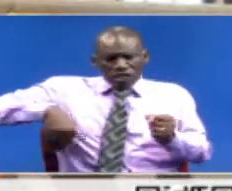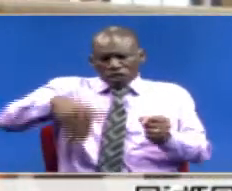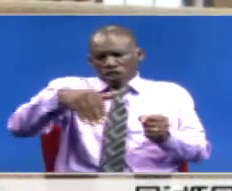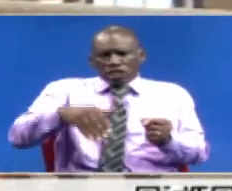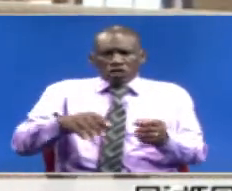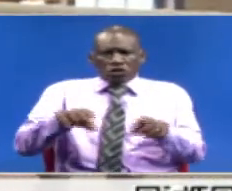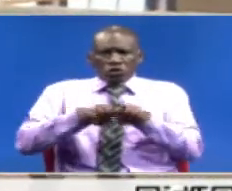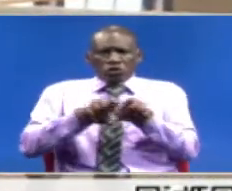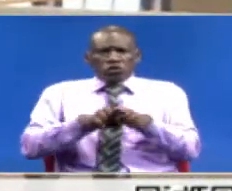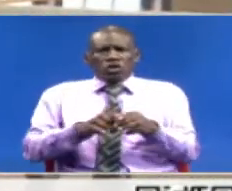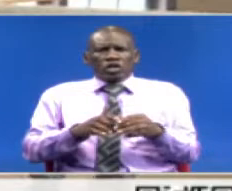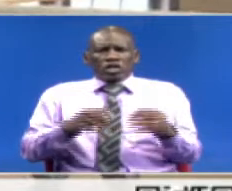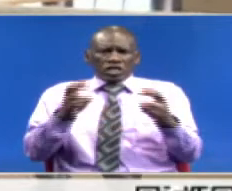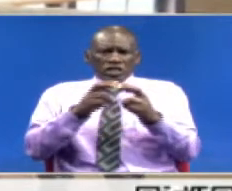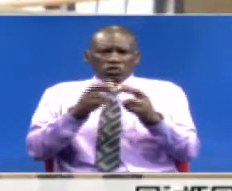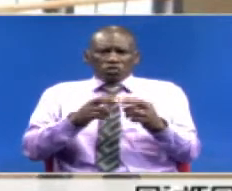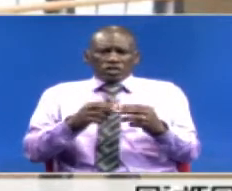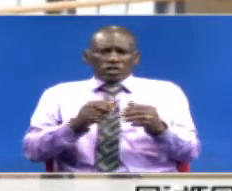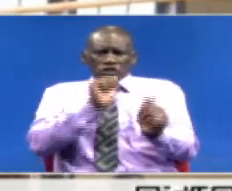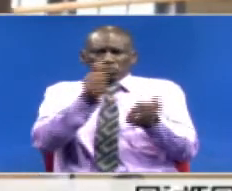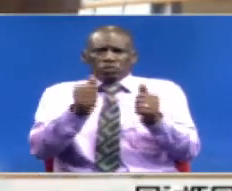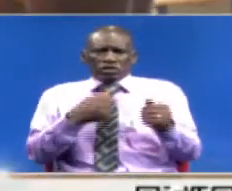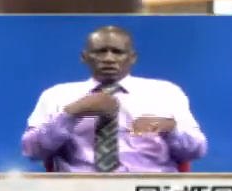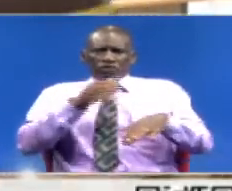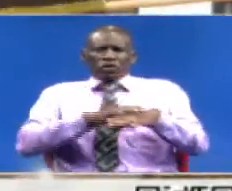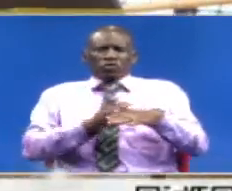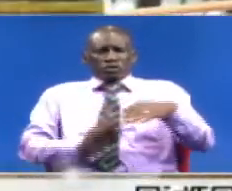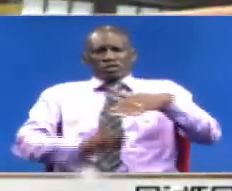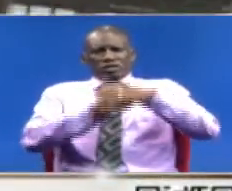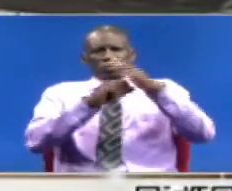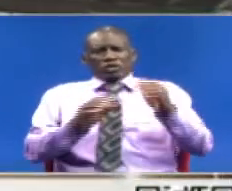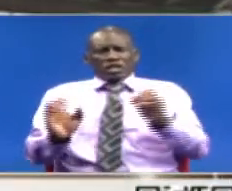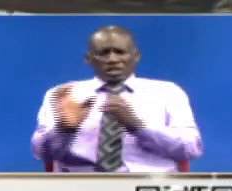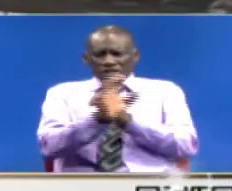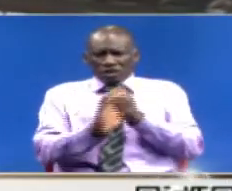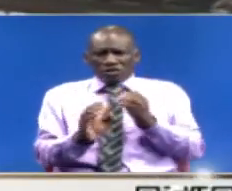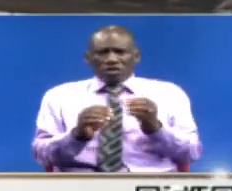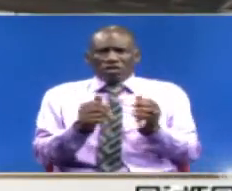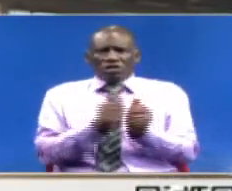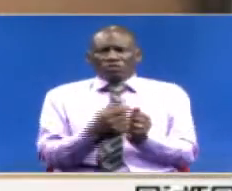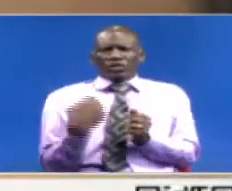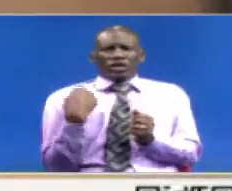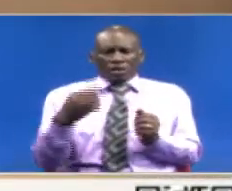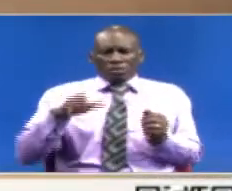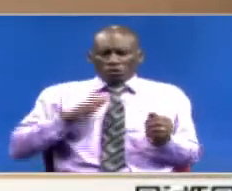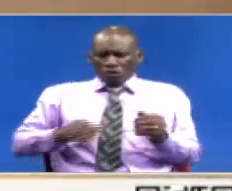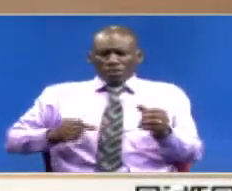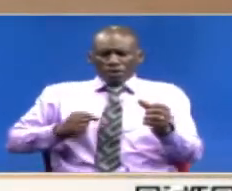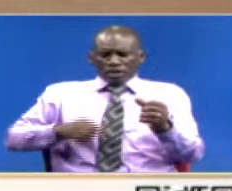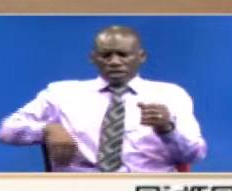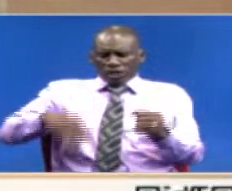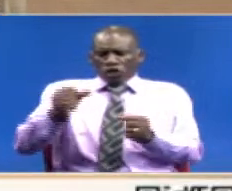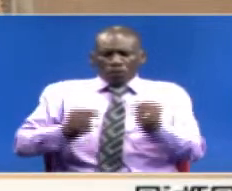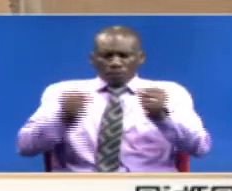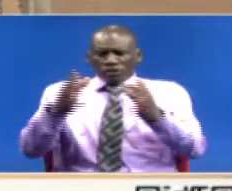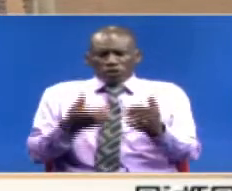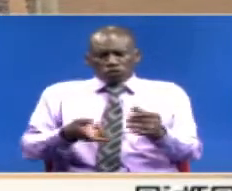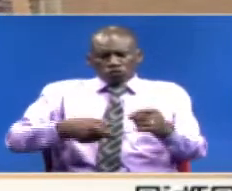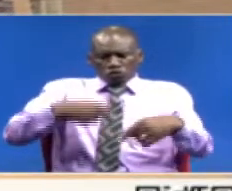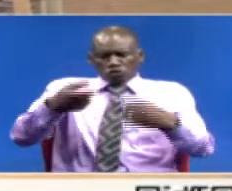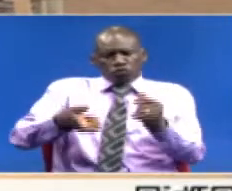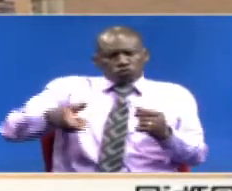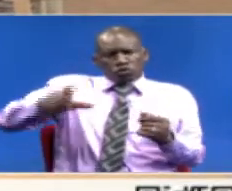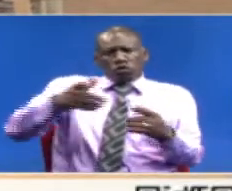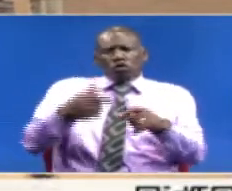The contact sport has a commendable following in the country, with the number of women kickboxers now steadily rising. Out of the